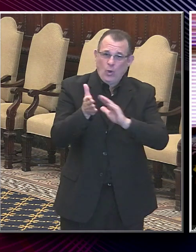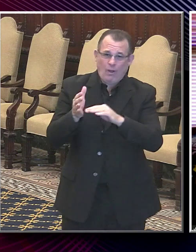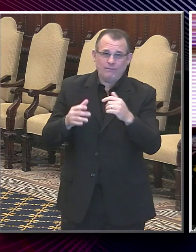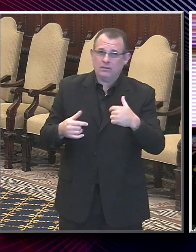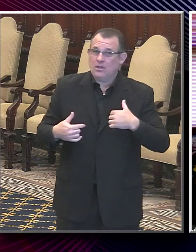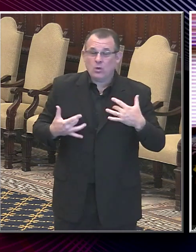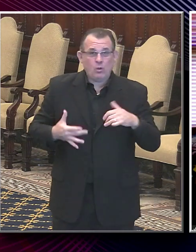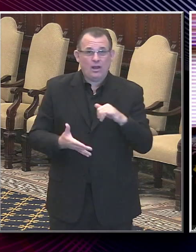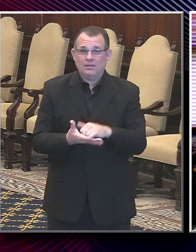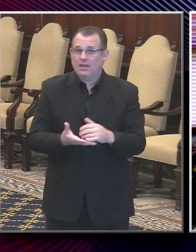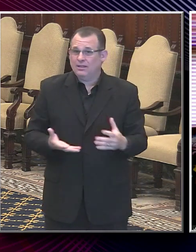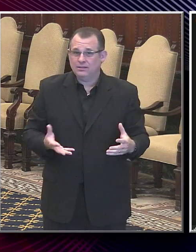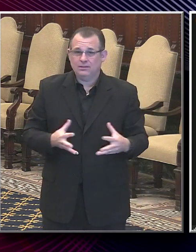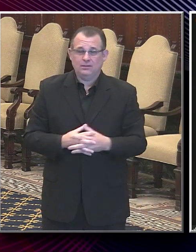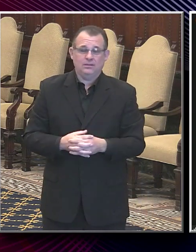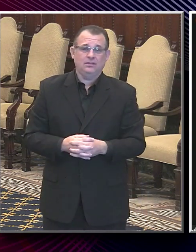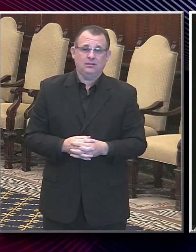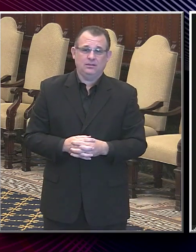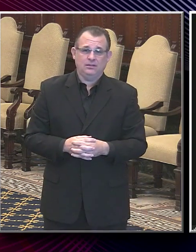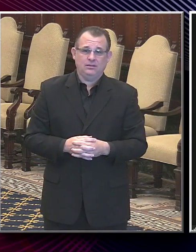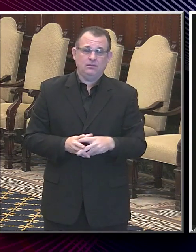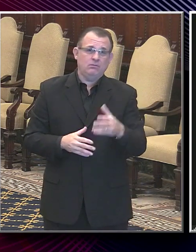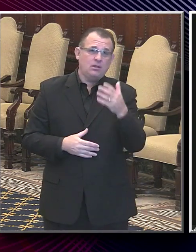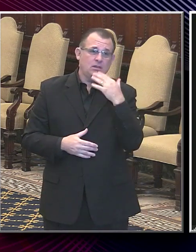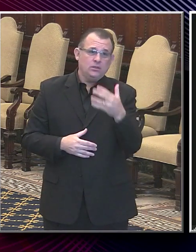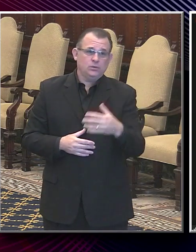doing. Thank you.